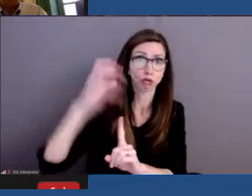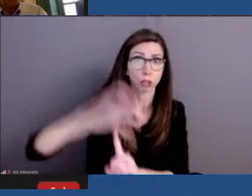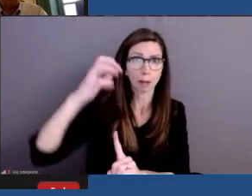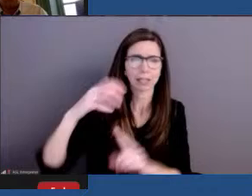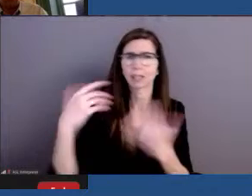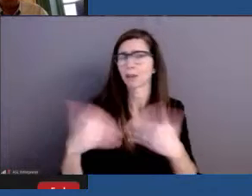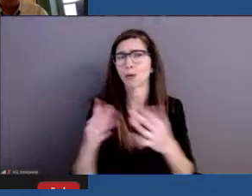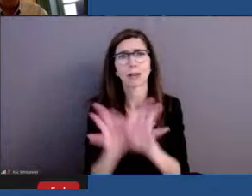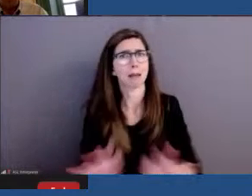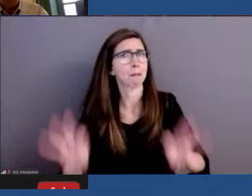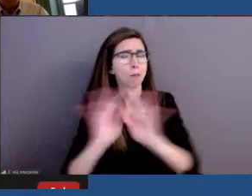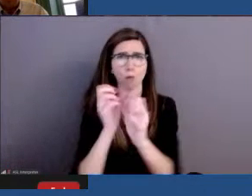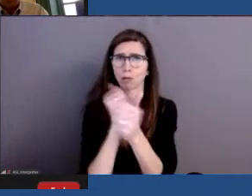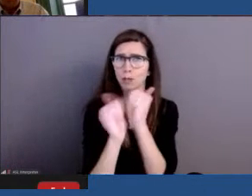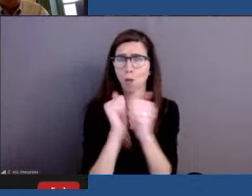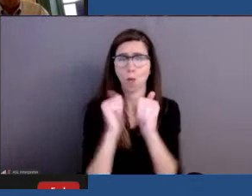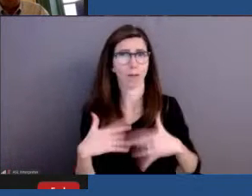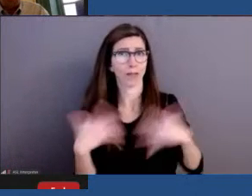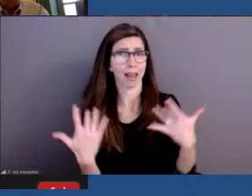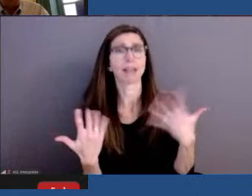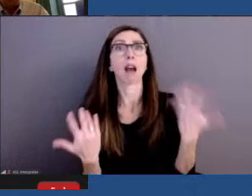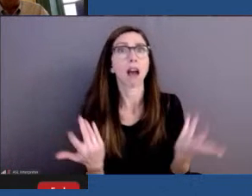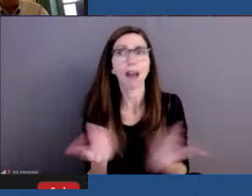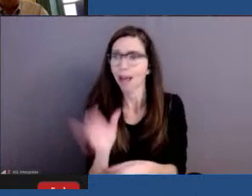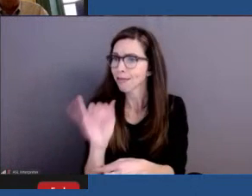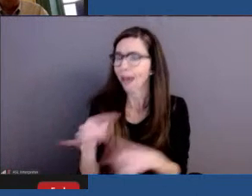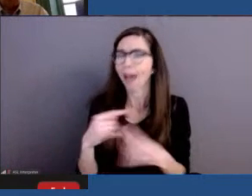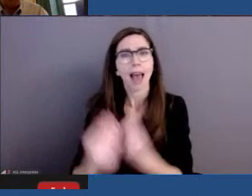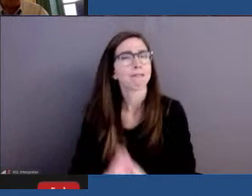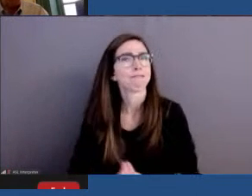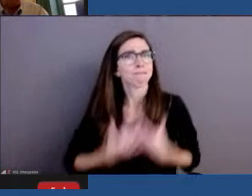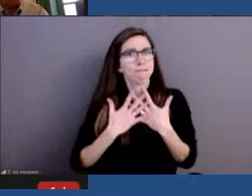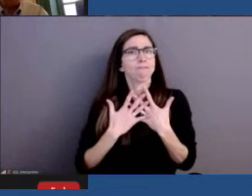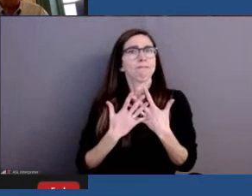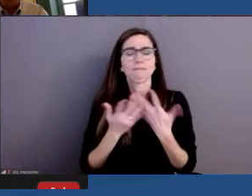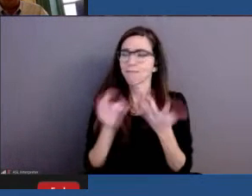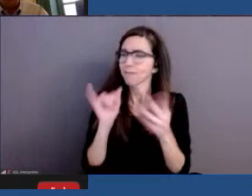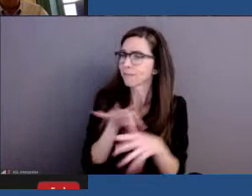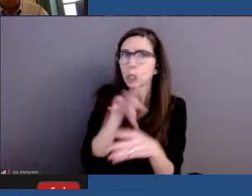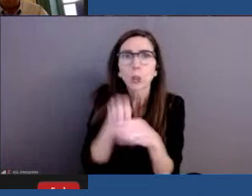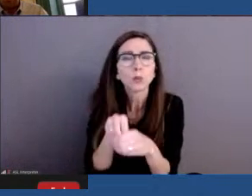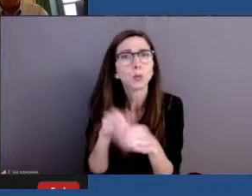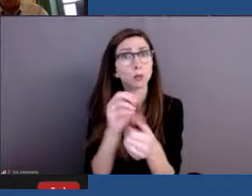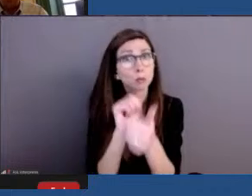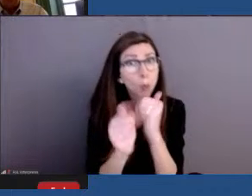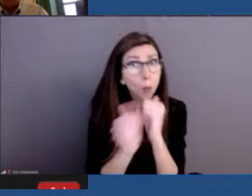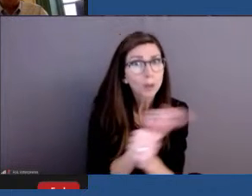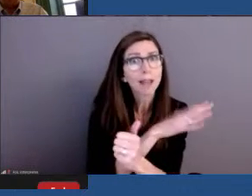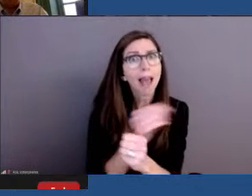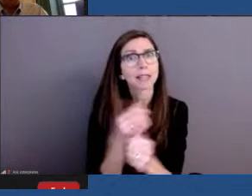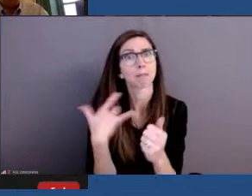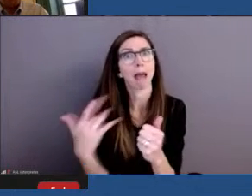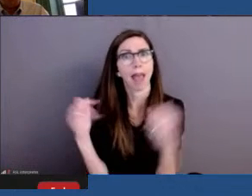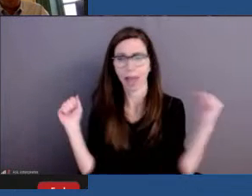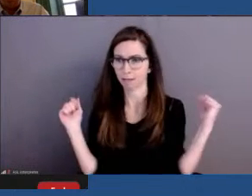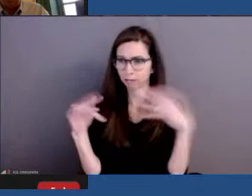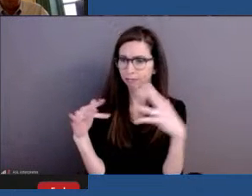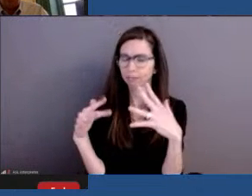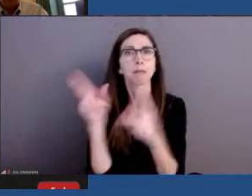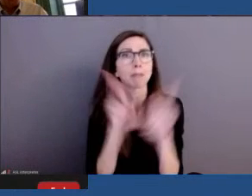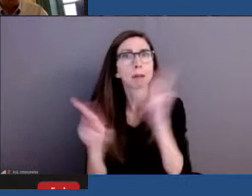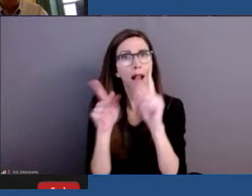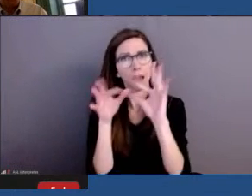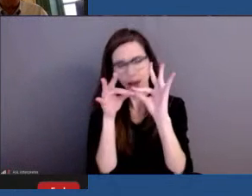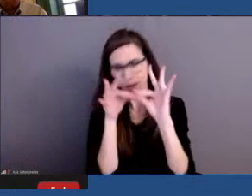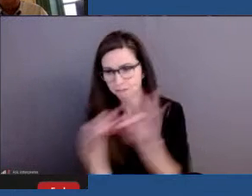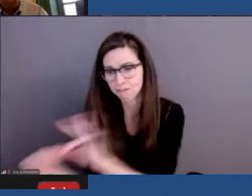and an inspiring celebration of sport and inclusivity that unites people. This is a testament to the leadership our